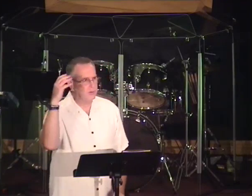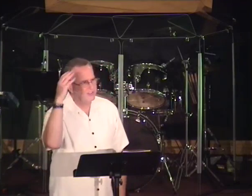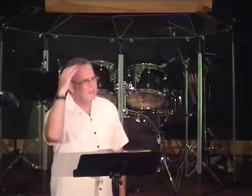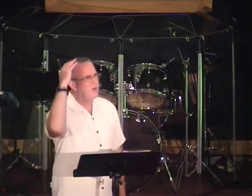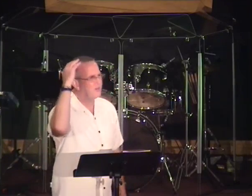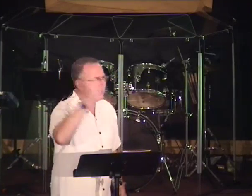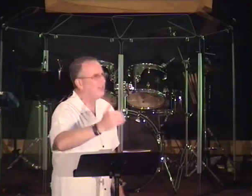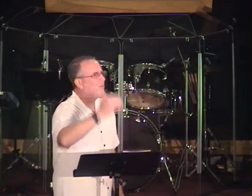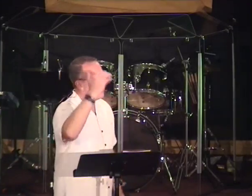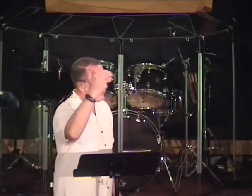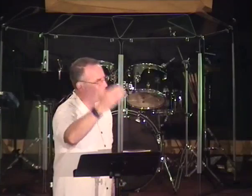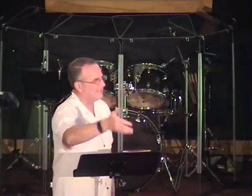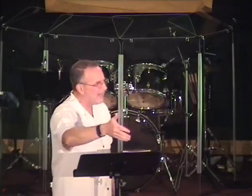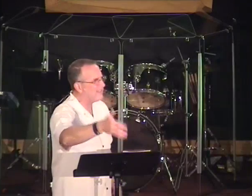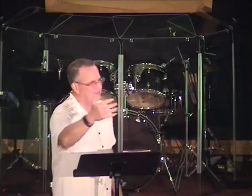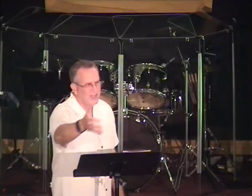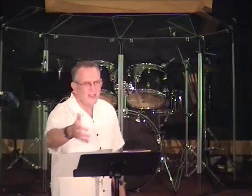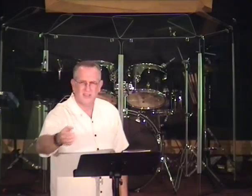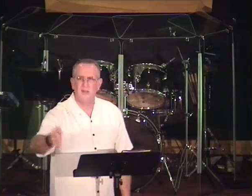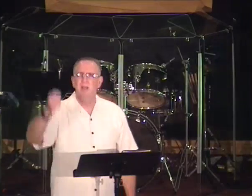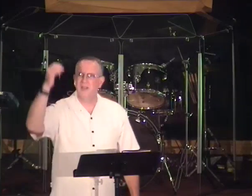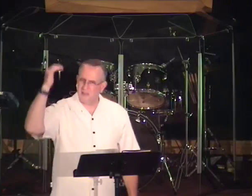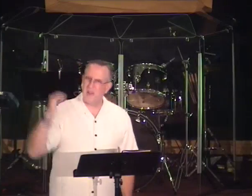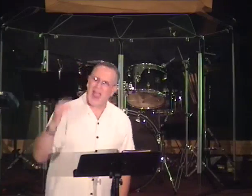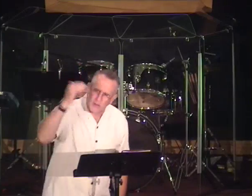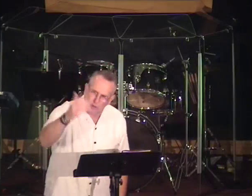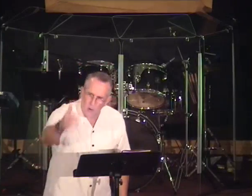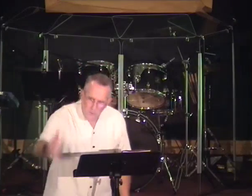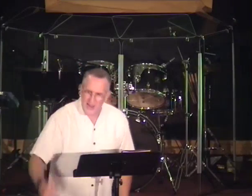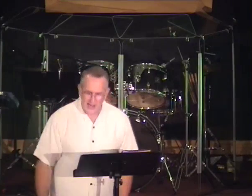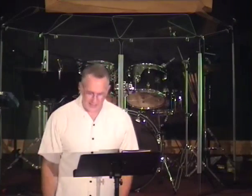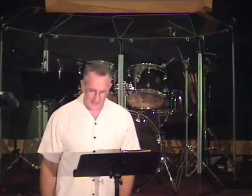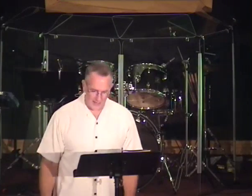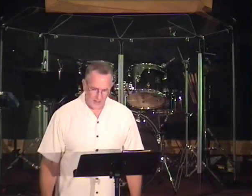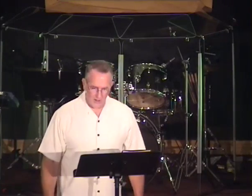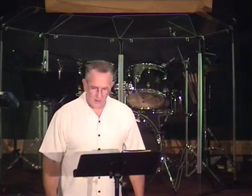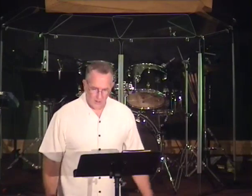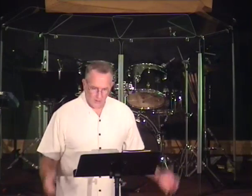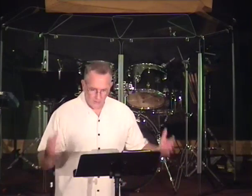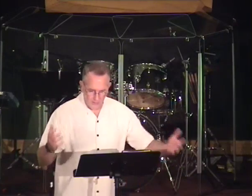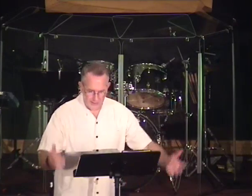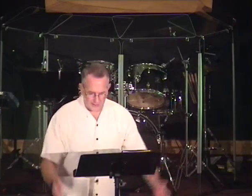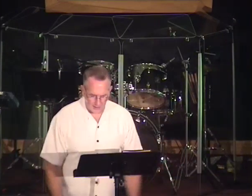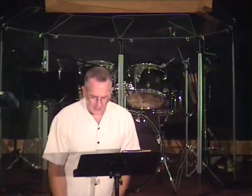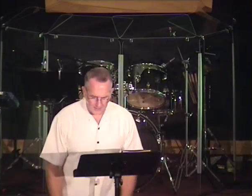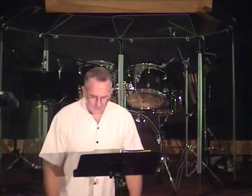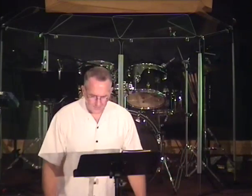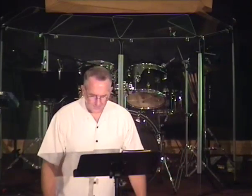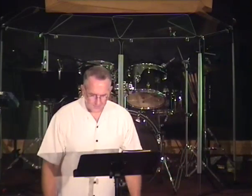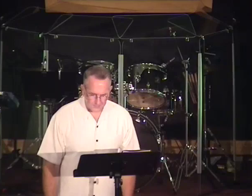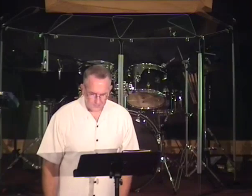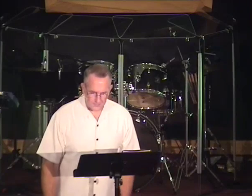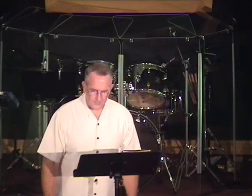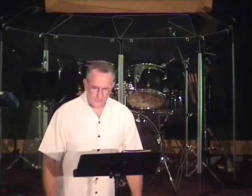you. Don't teach them what he said to teach them. Teach them how to obey what he taught.